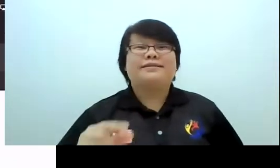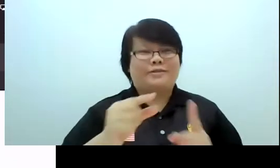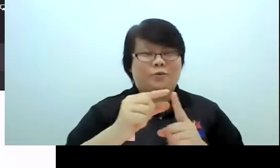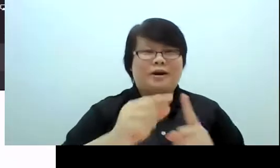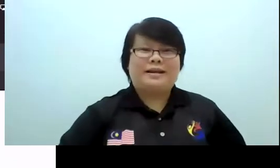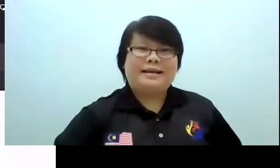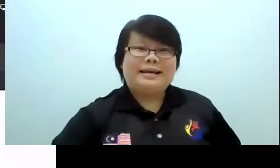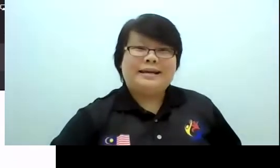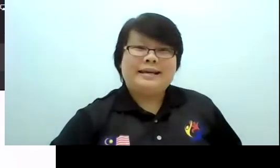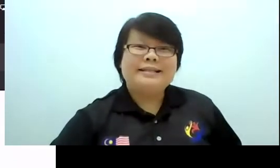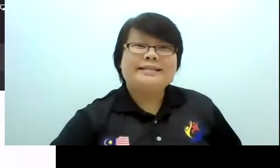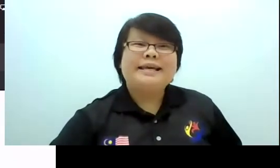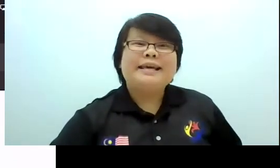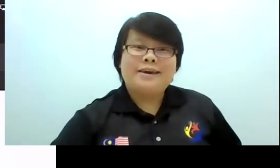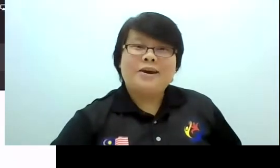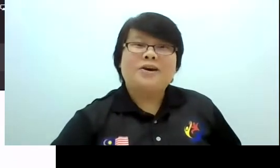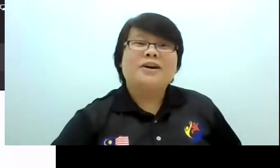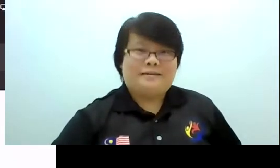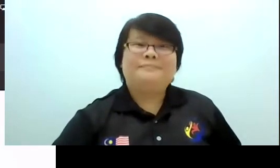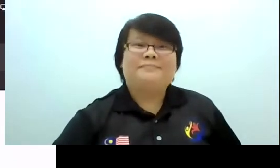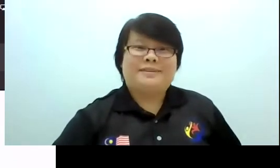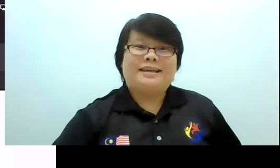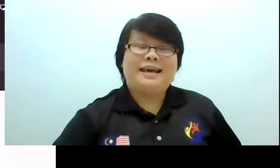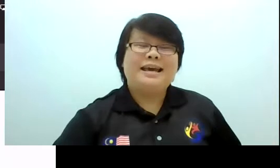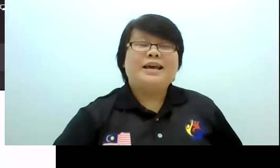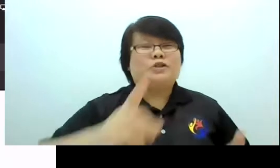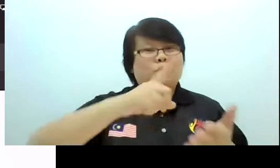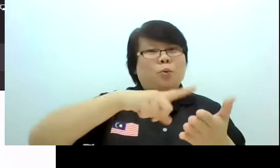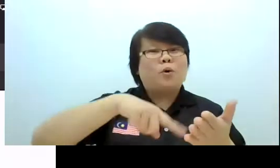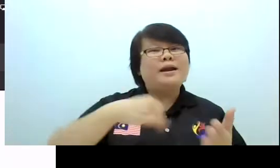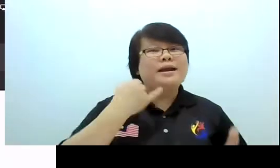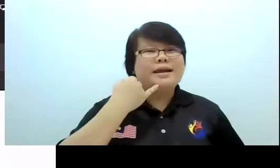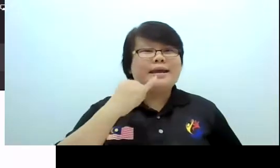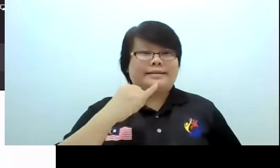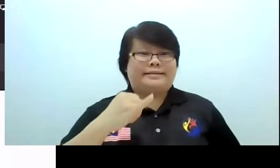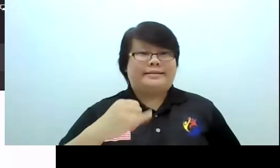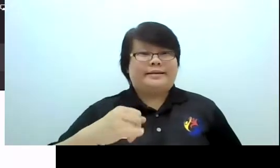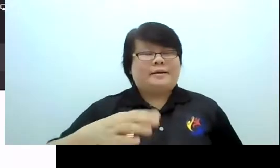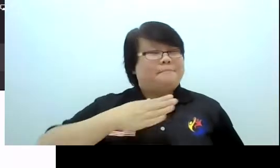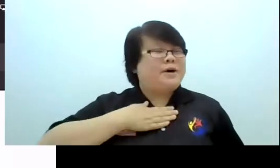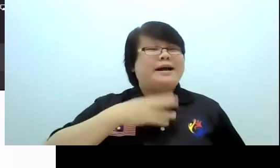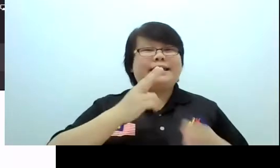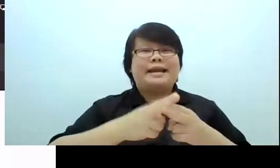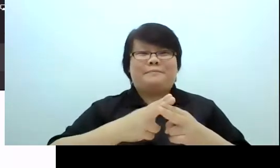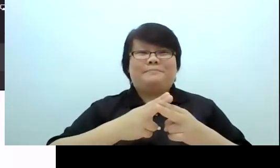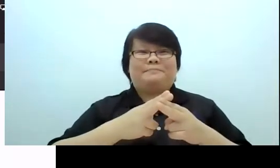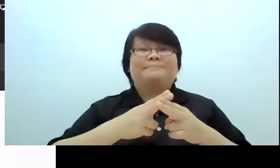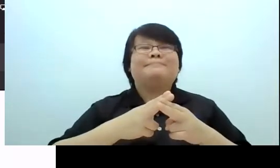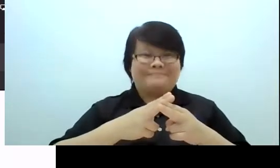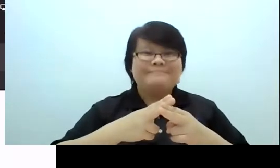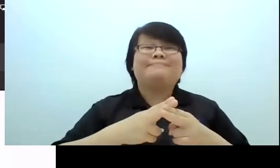where is the word? It's here. Okay, so what is my